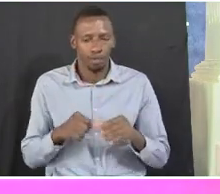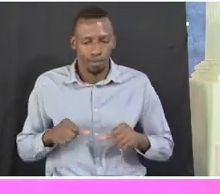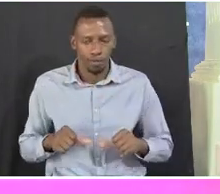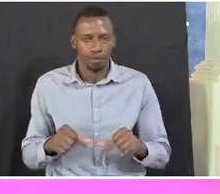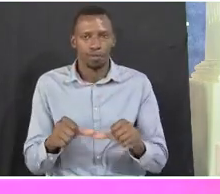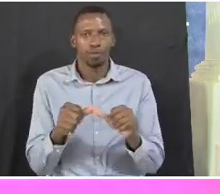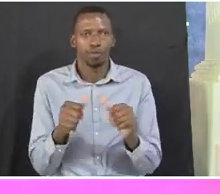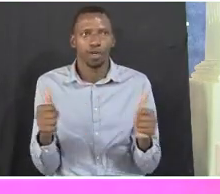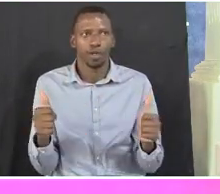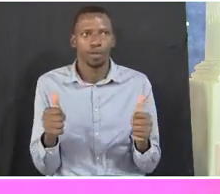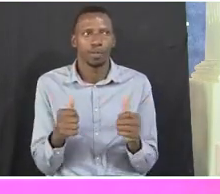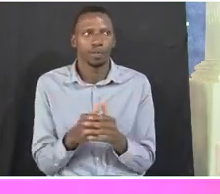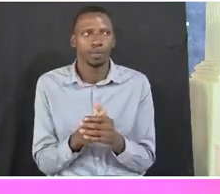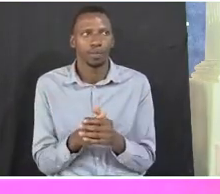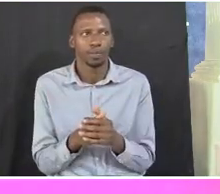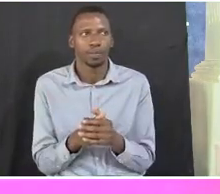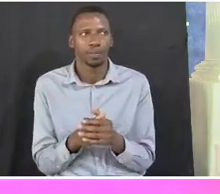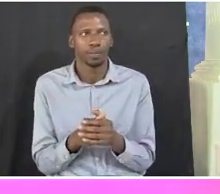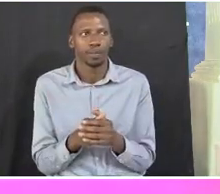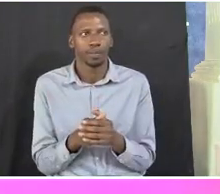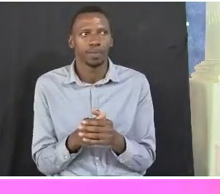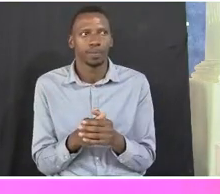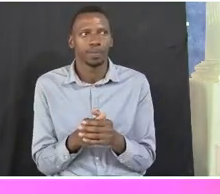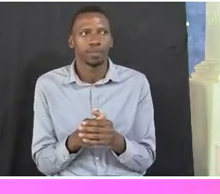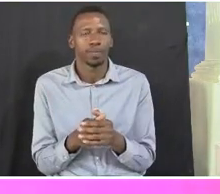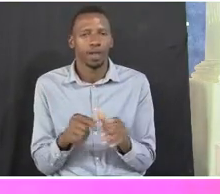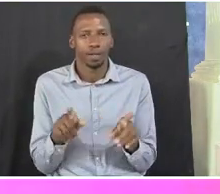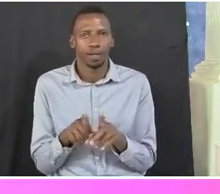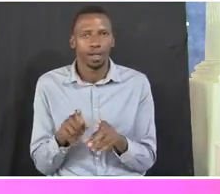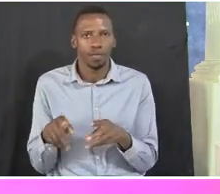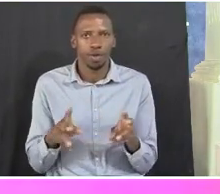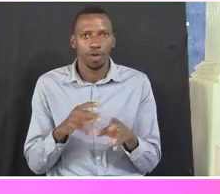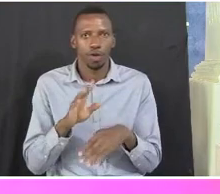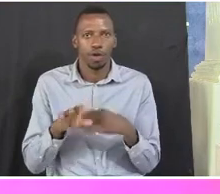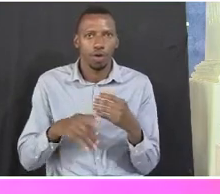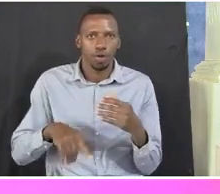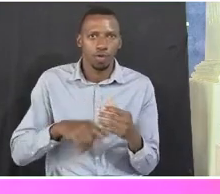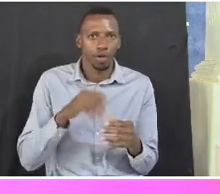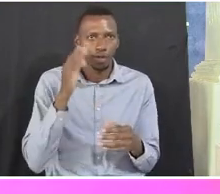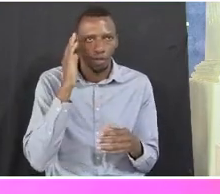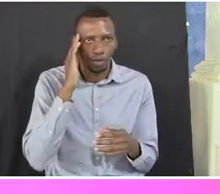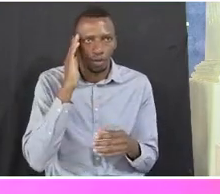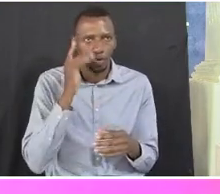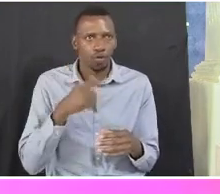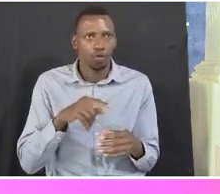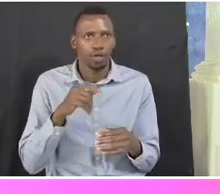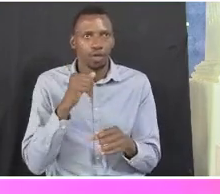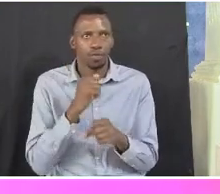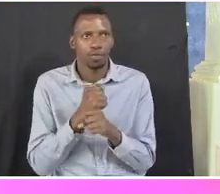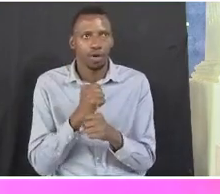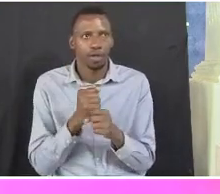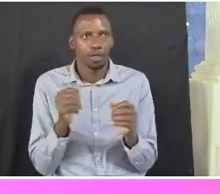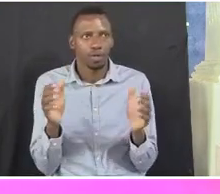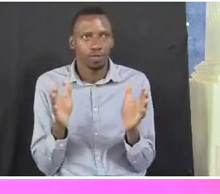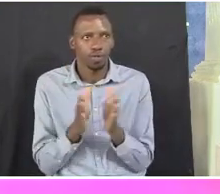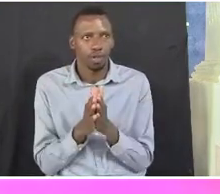well. As all of us know, we are dealing with